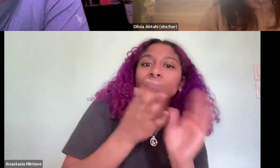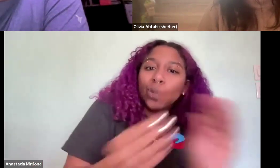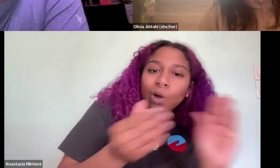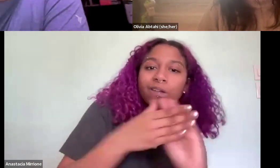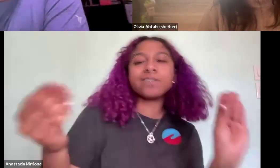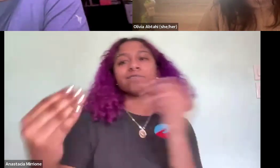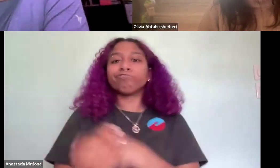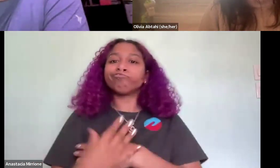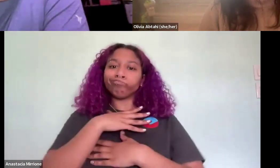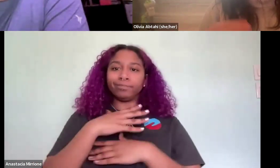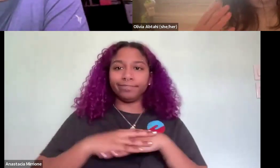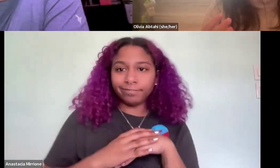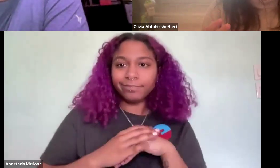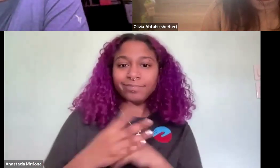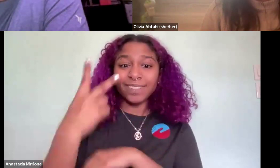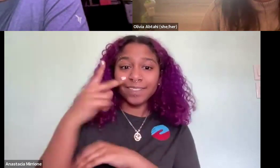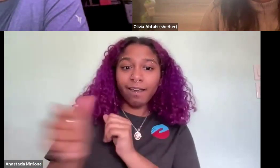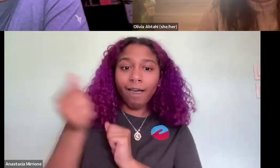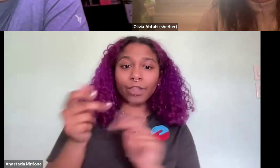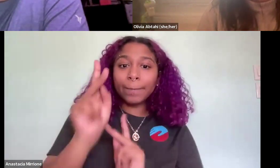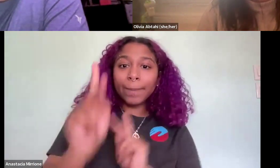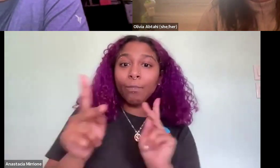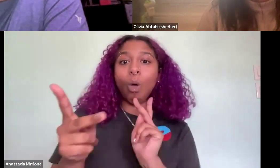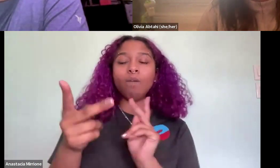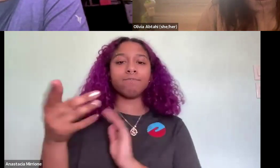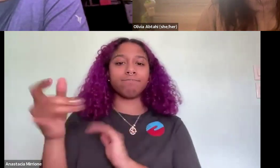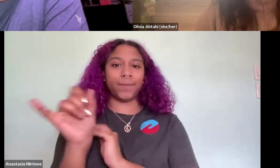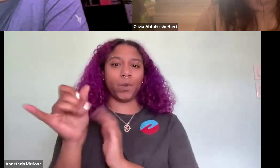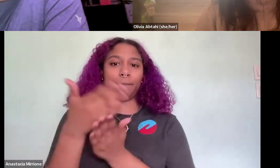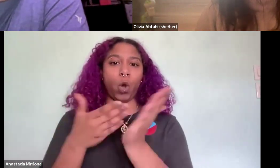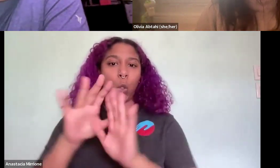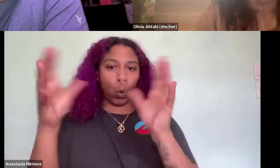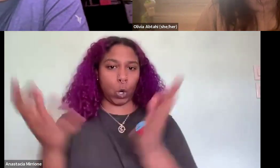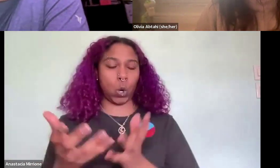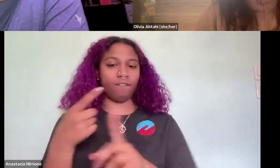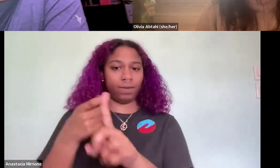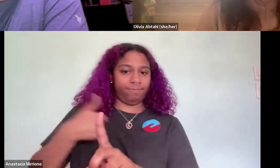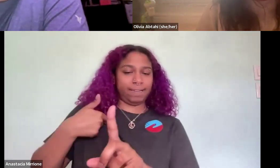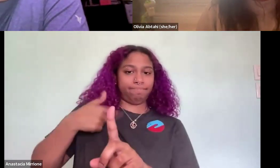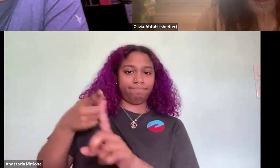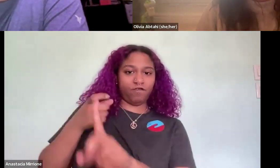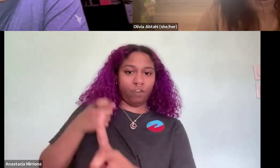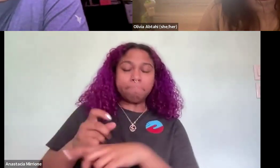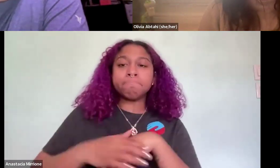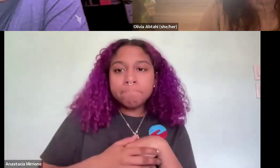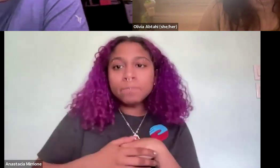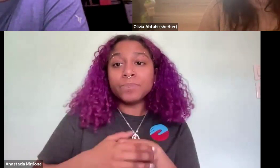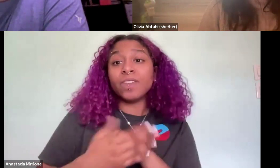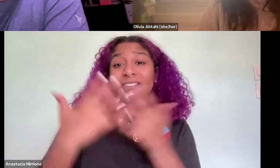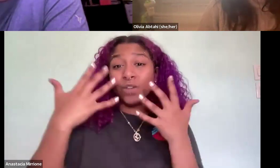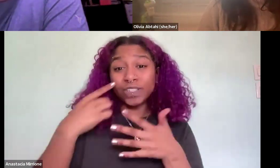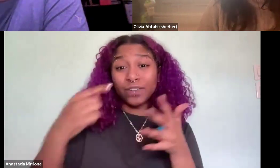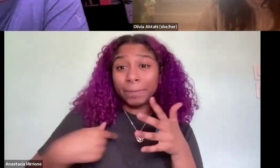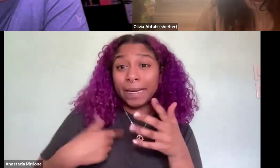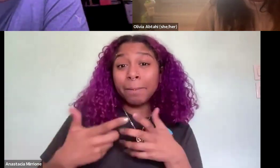other folks from the same part of the world as I'm from has been wonderful. And unfortunately for me, a big inspiration